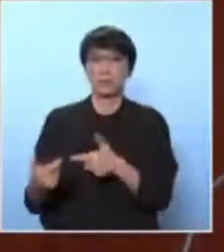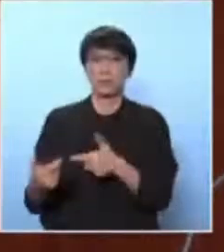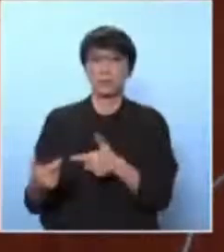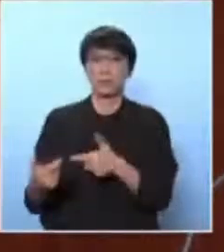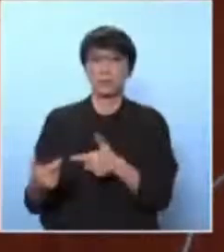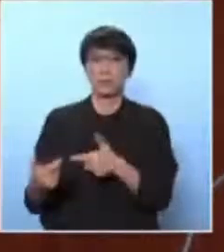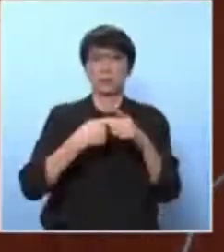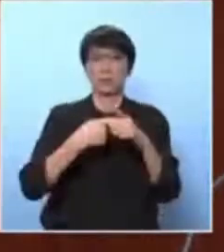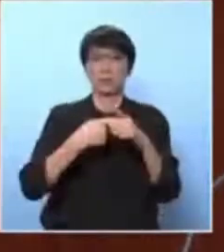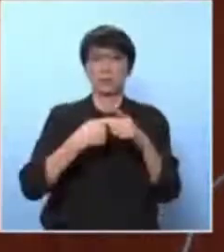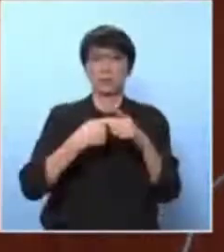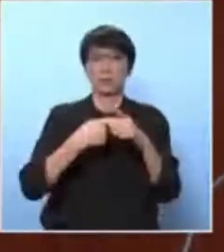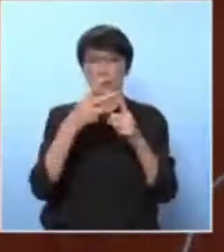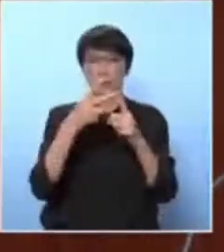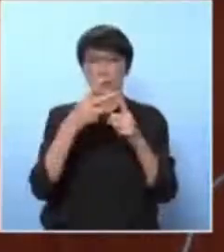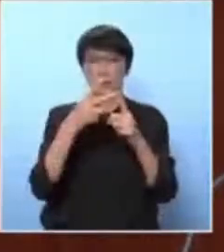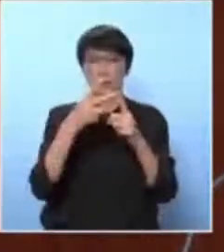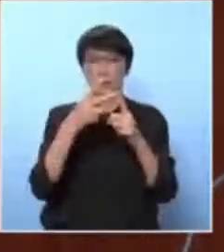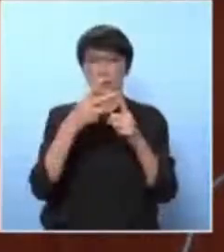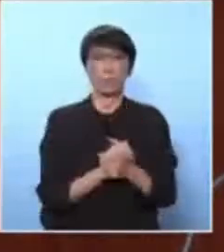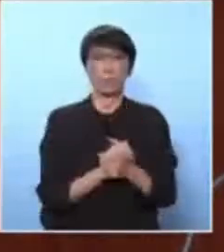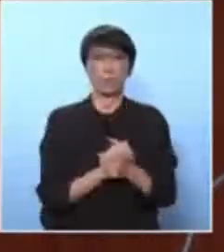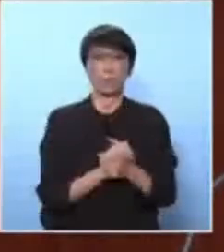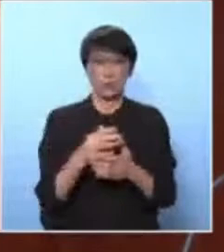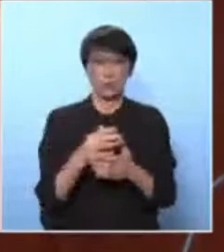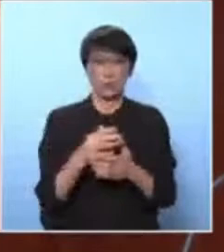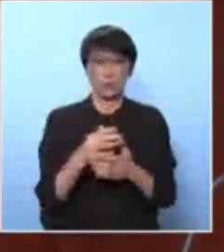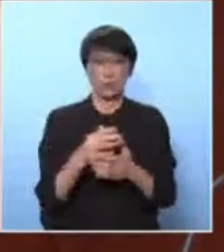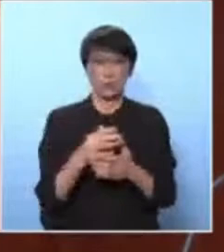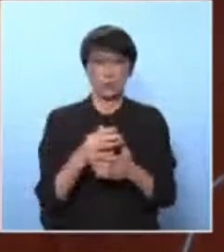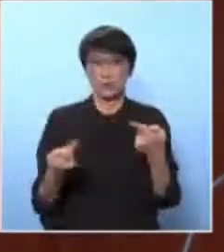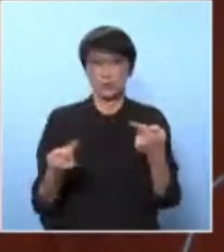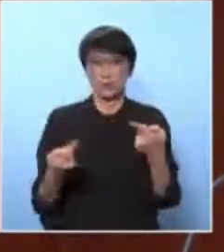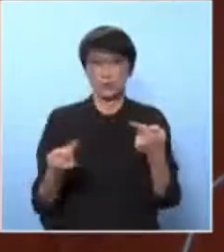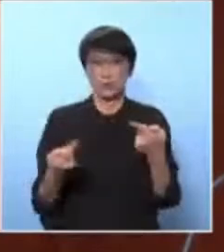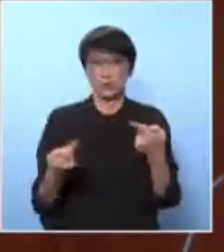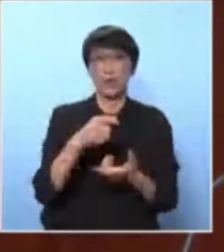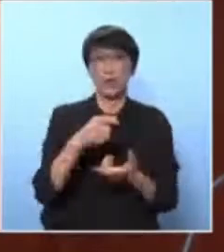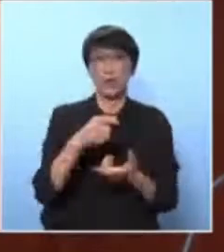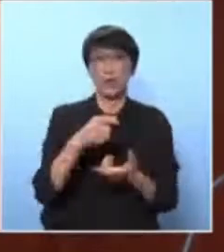an additional maximum allowance of $10,000.